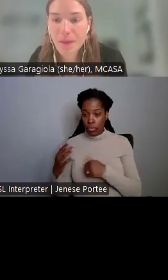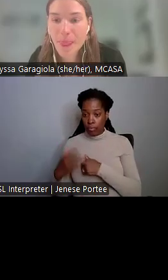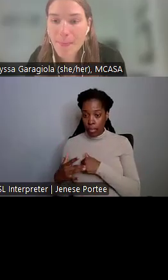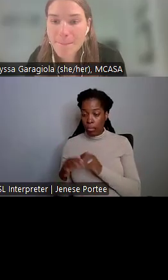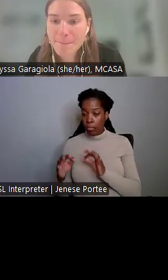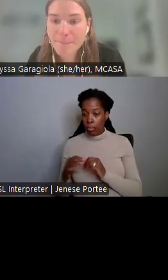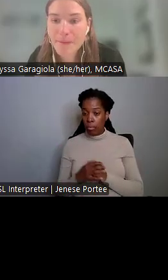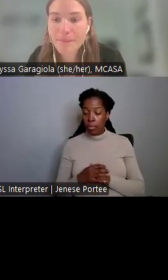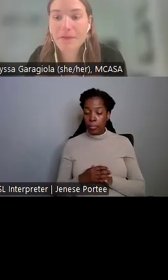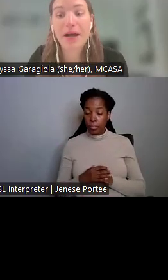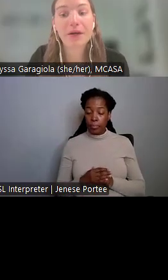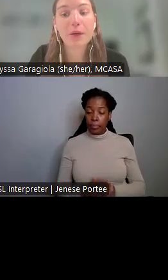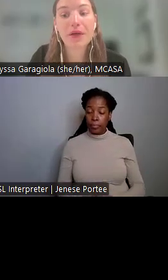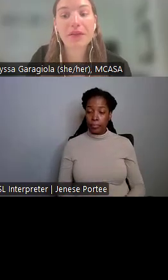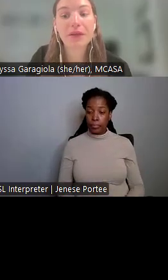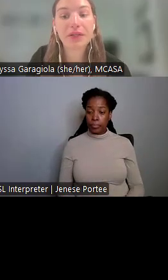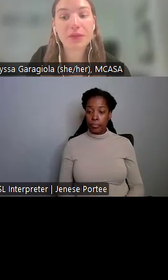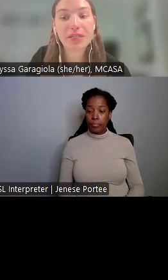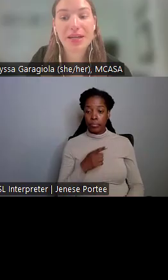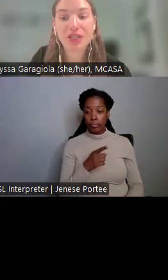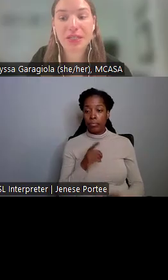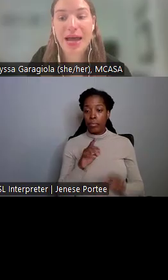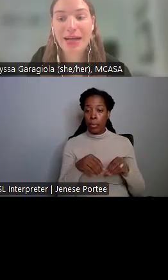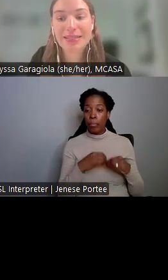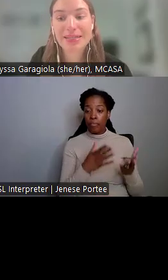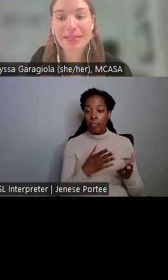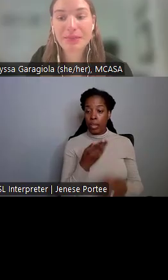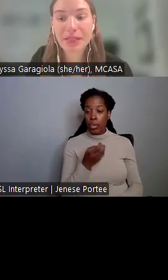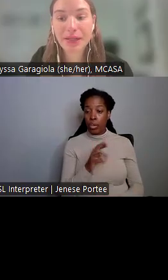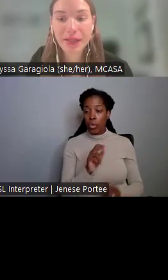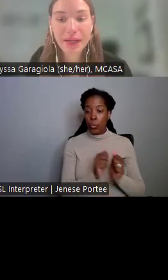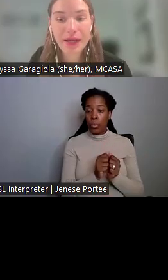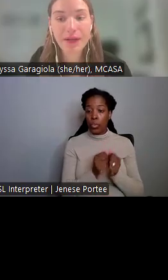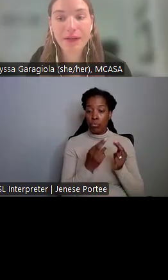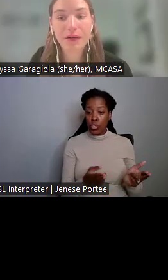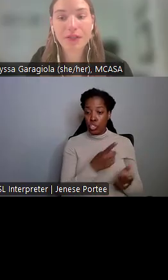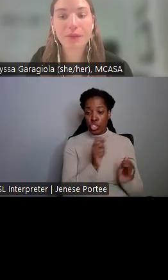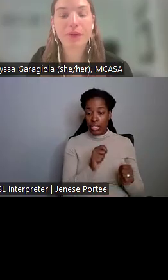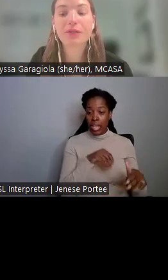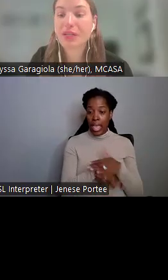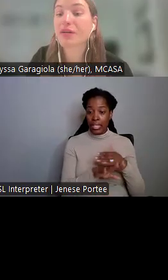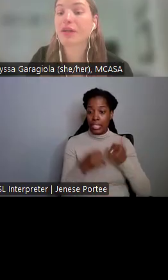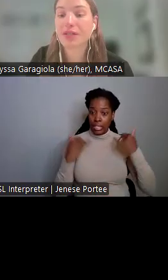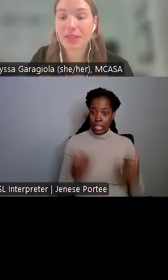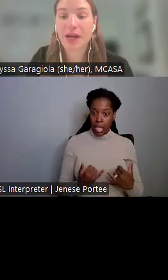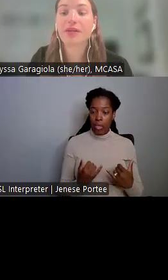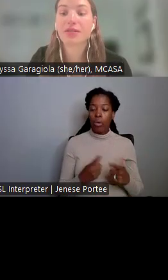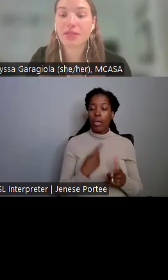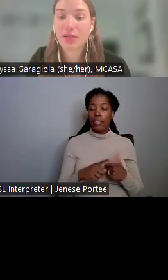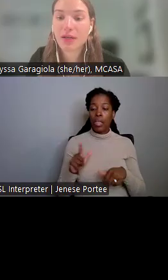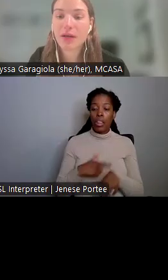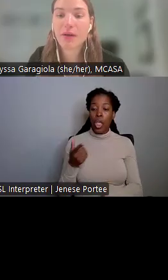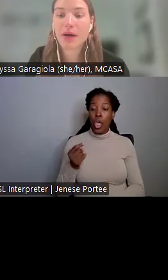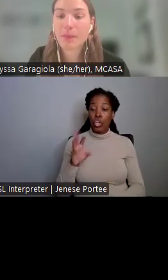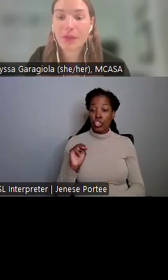resources, provide her with a resource that she can access immediately, and then long-term goals based on her